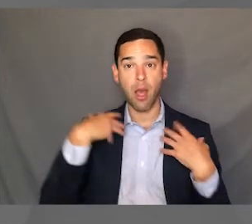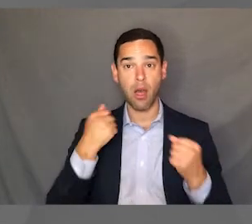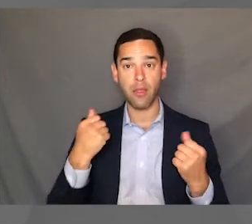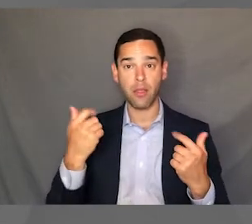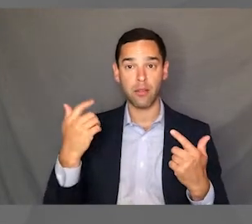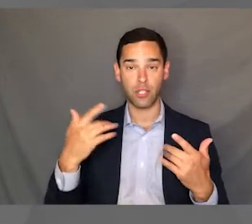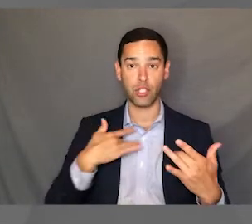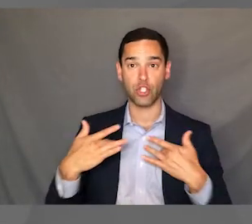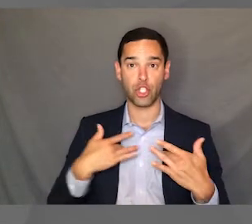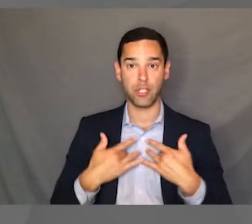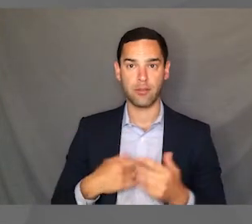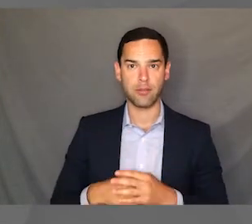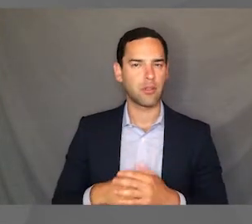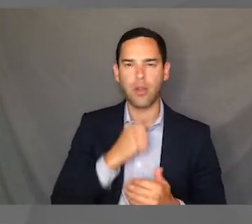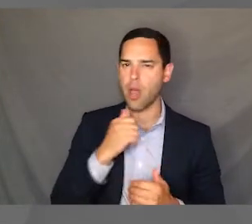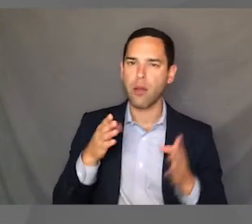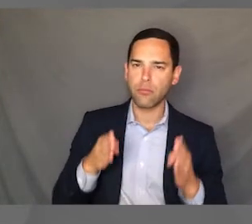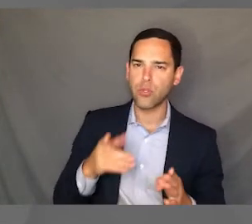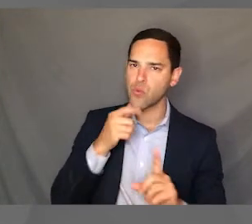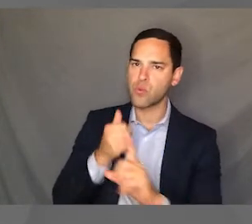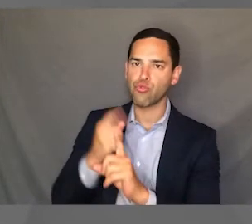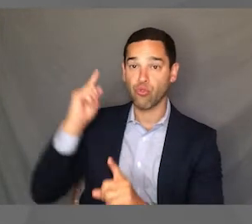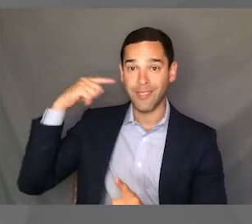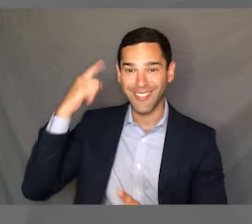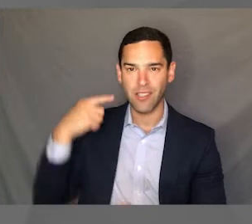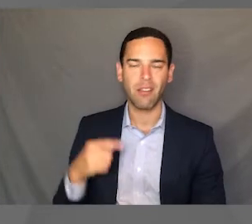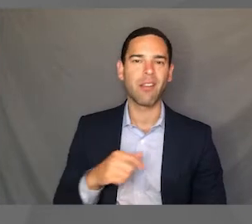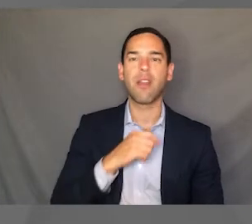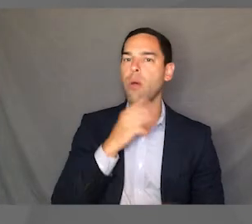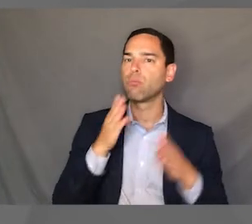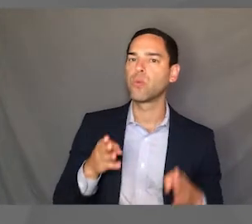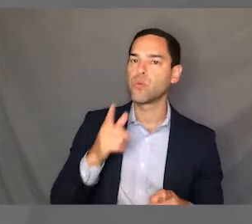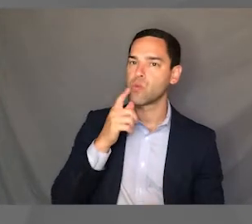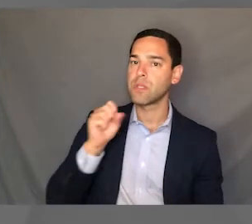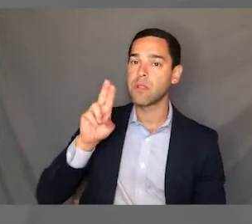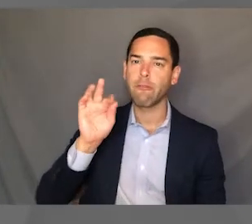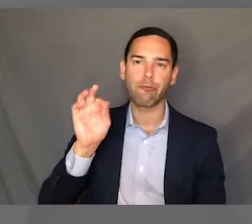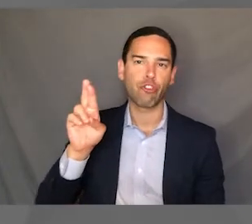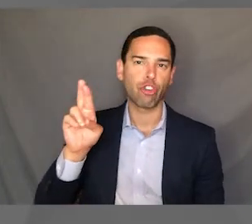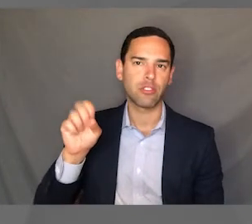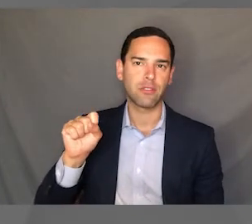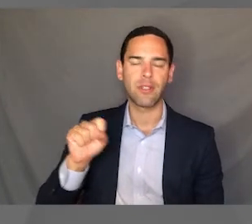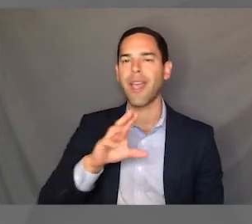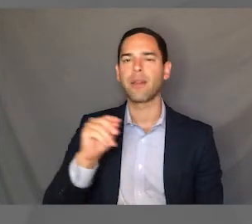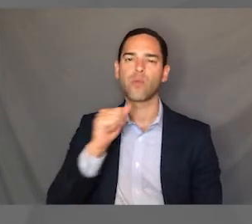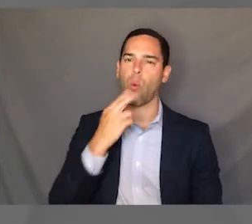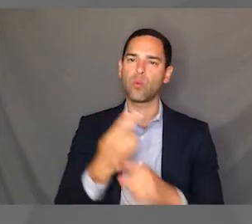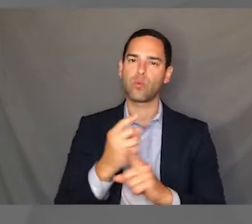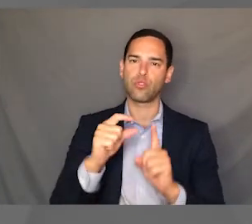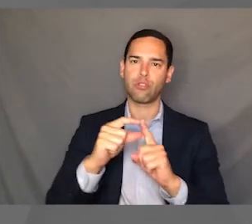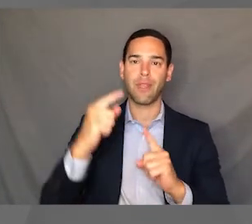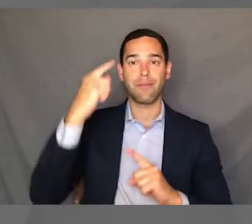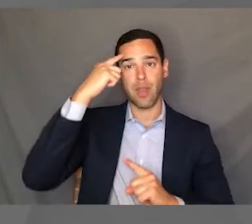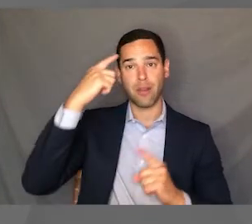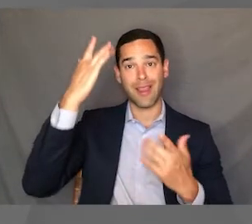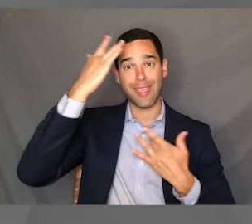crazy, not a person who suffers. And you really don't want to even use the term of mental illness. That the term would be mental health,